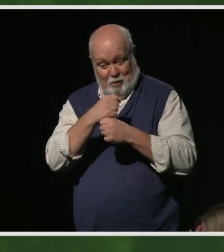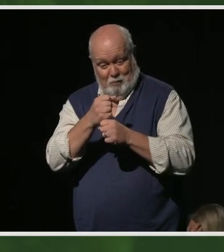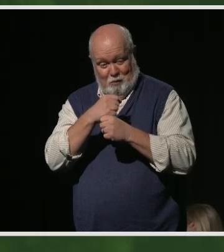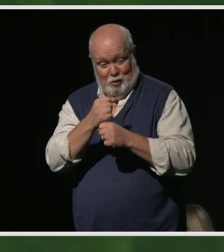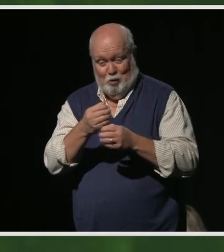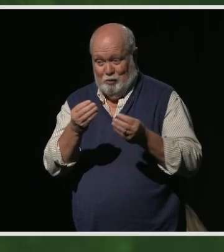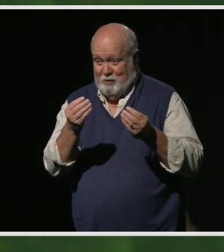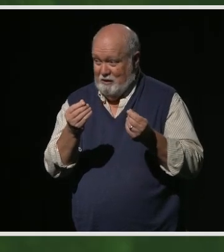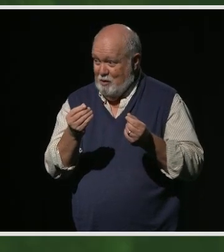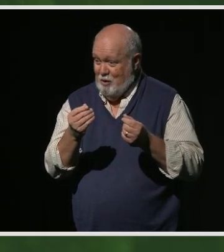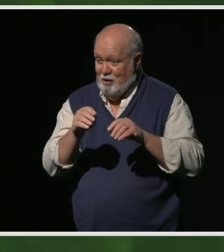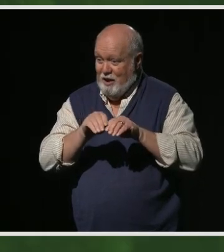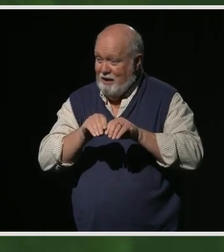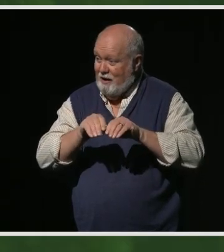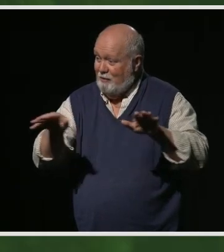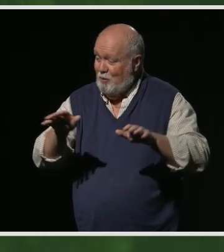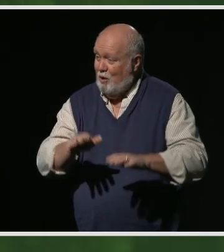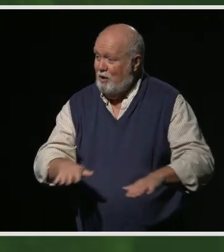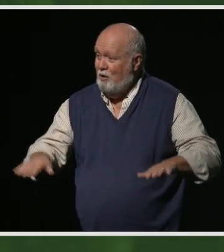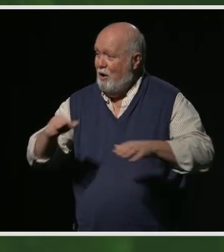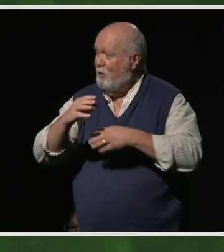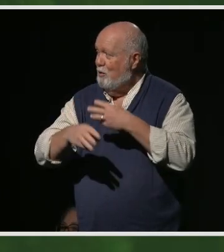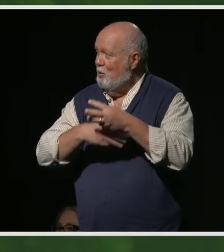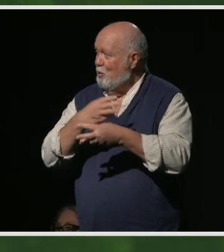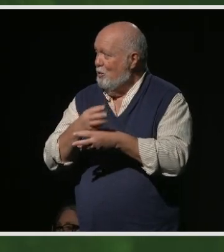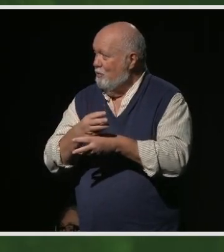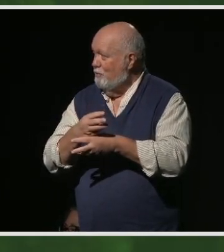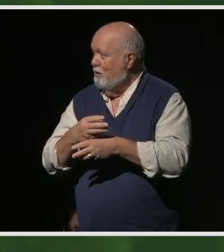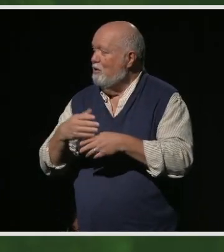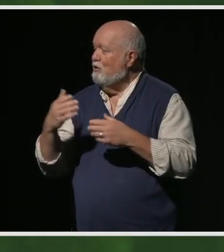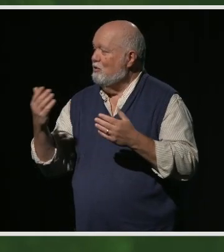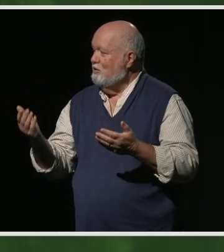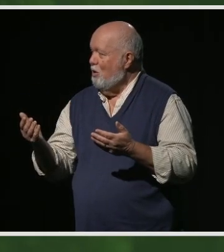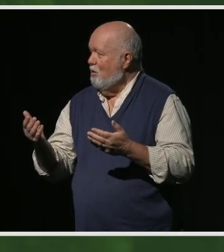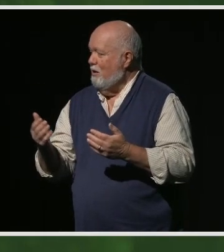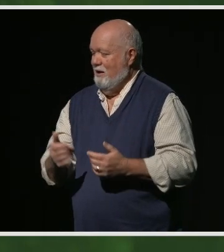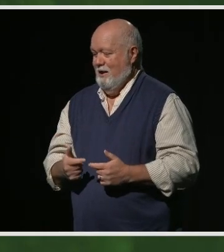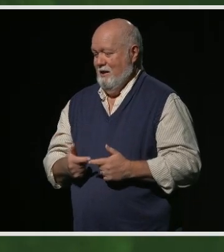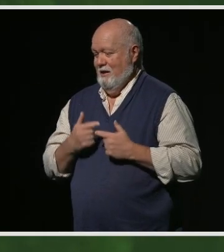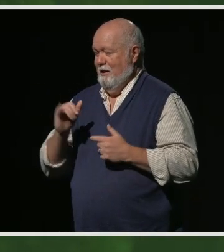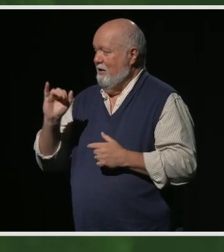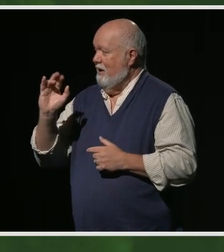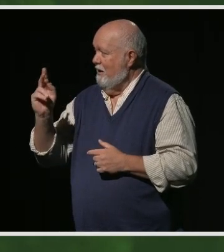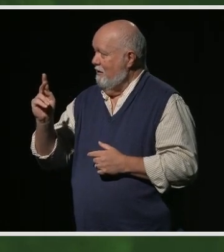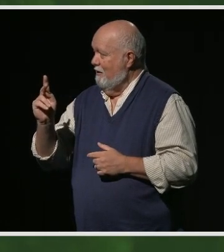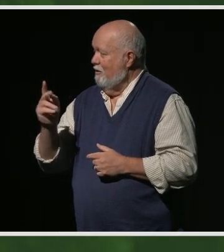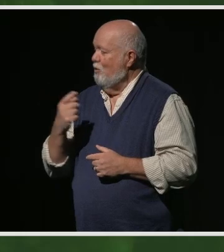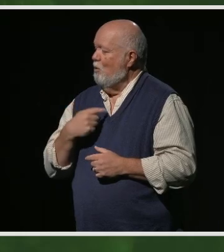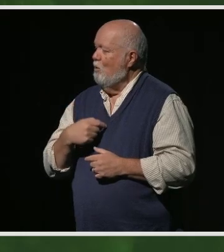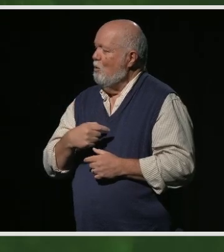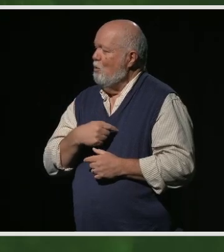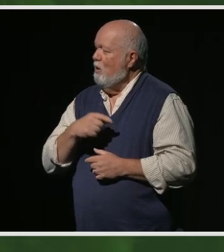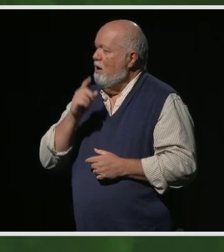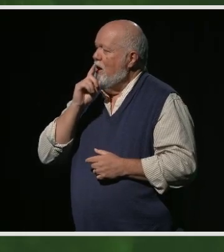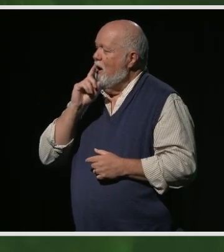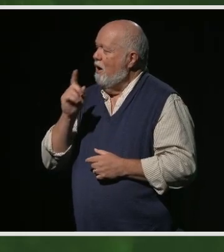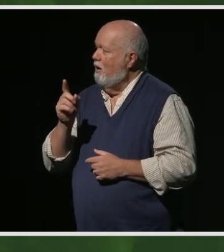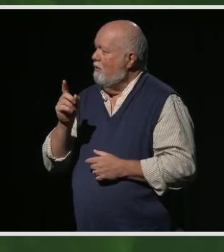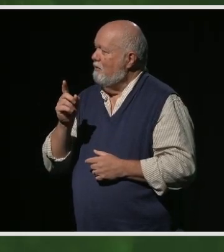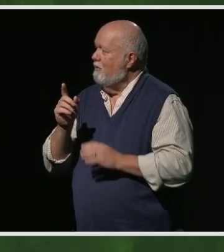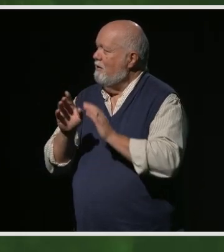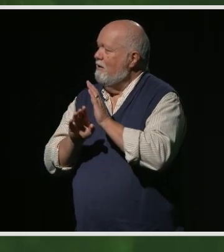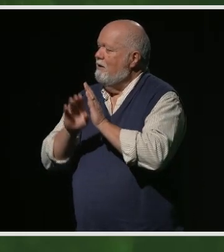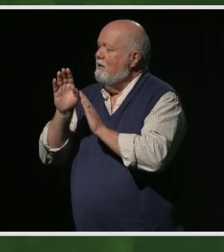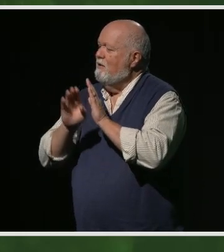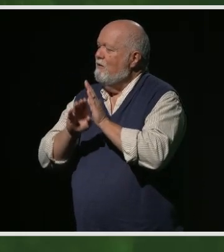material and export it around the world. So at Living Inc., we are